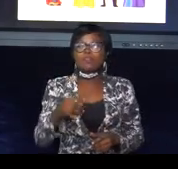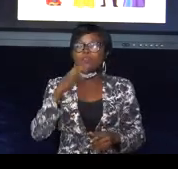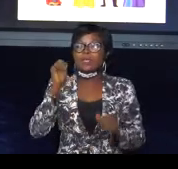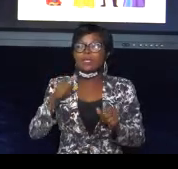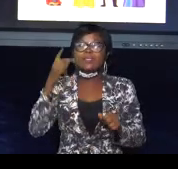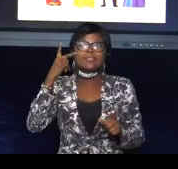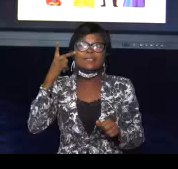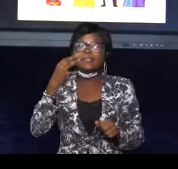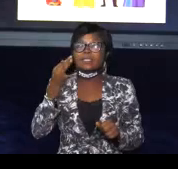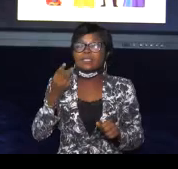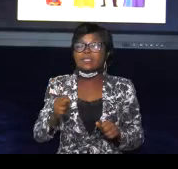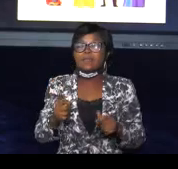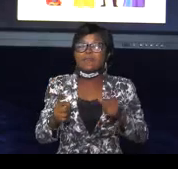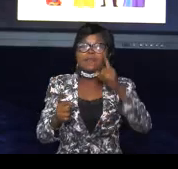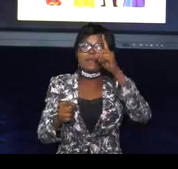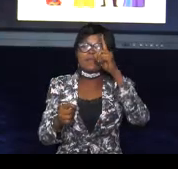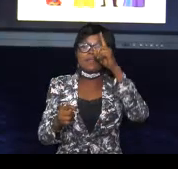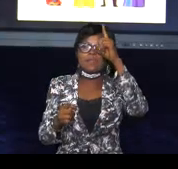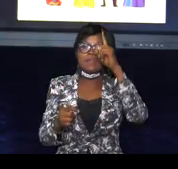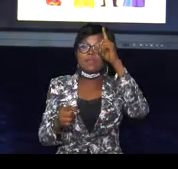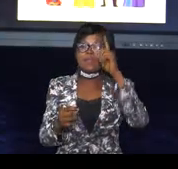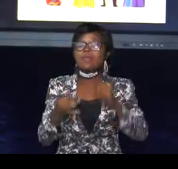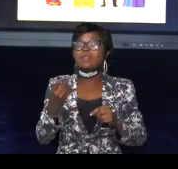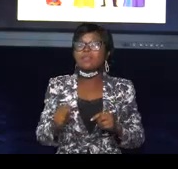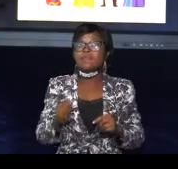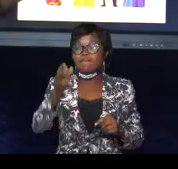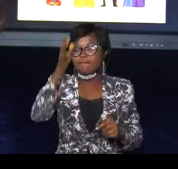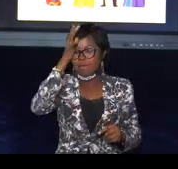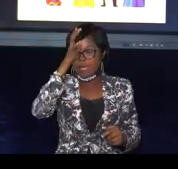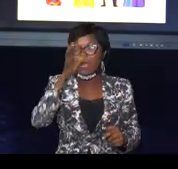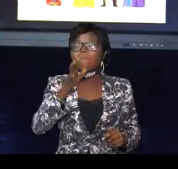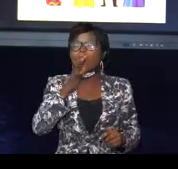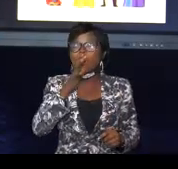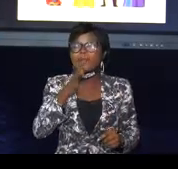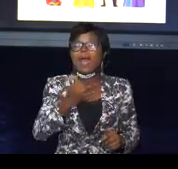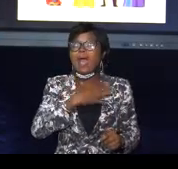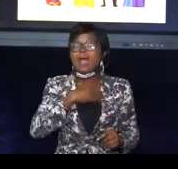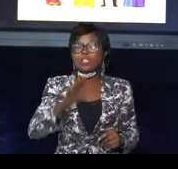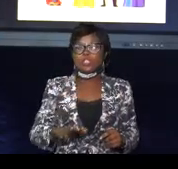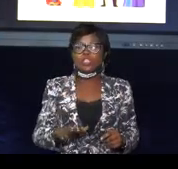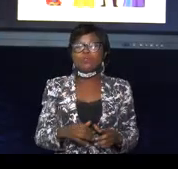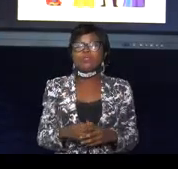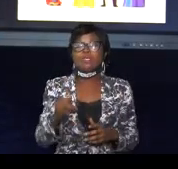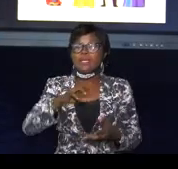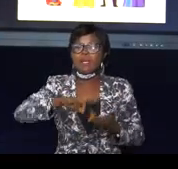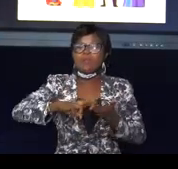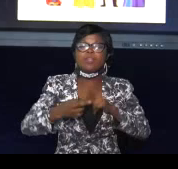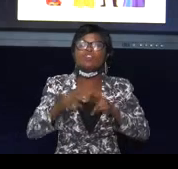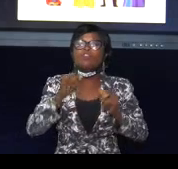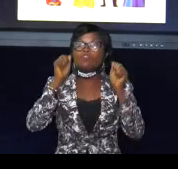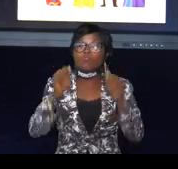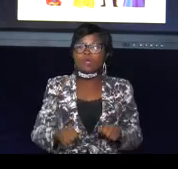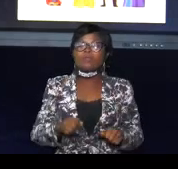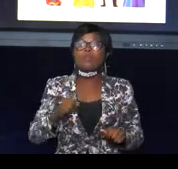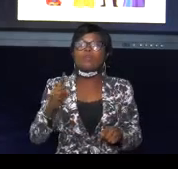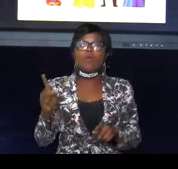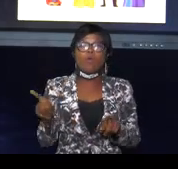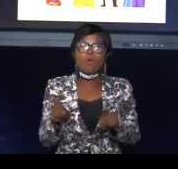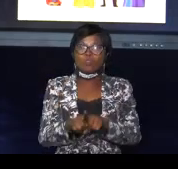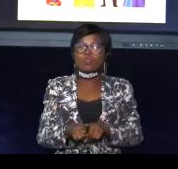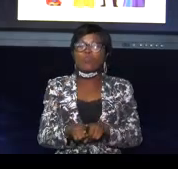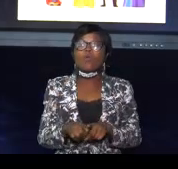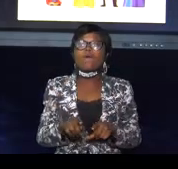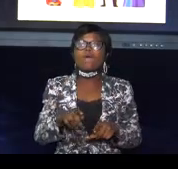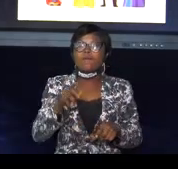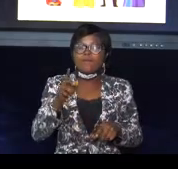see the father, the mother, the baby or the child. They are related. We can also talk about the